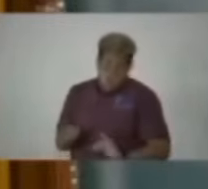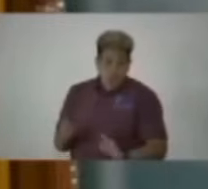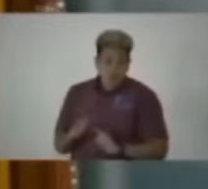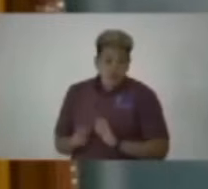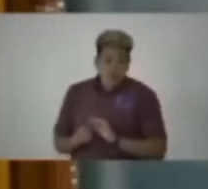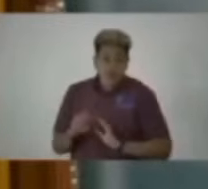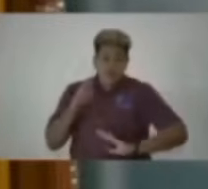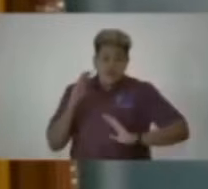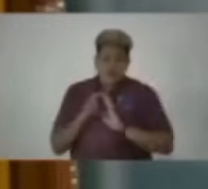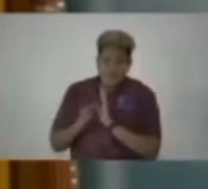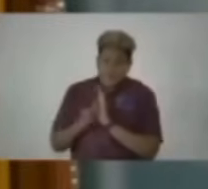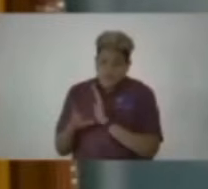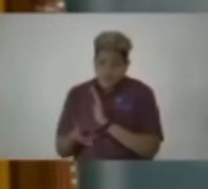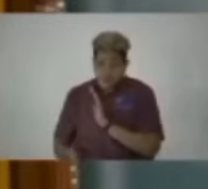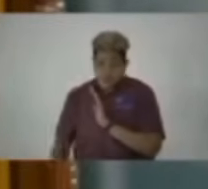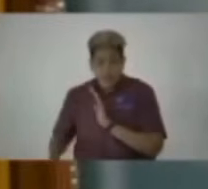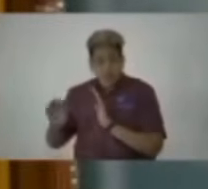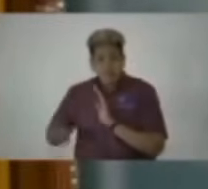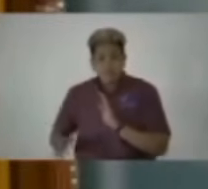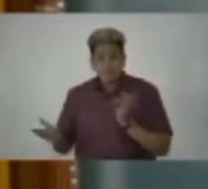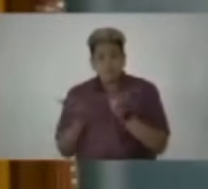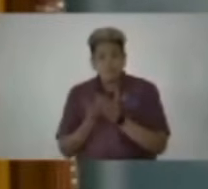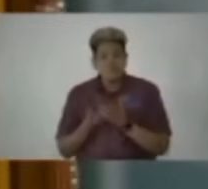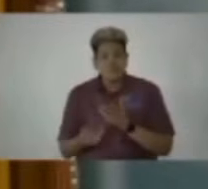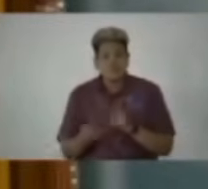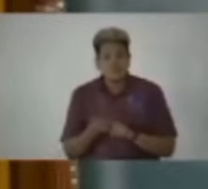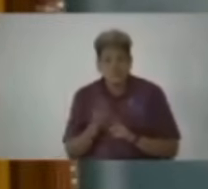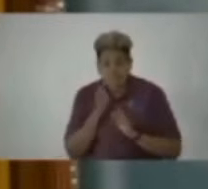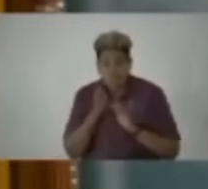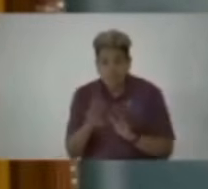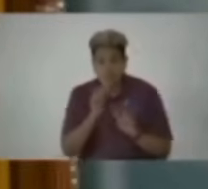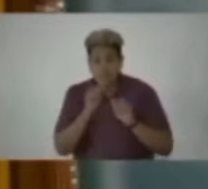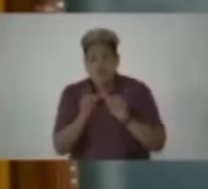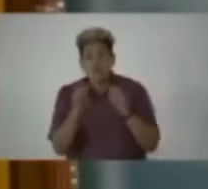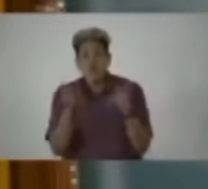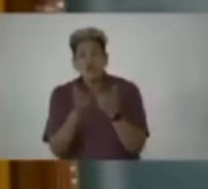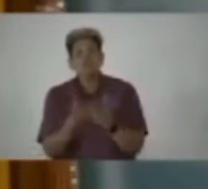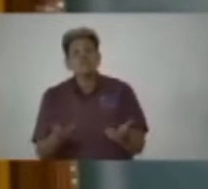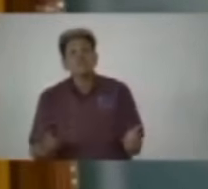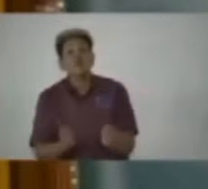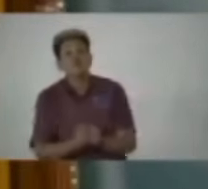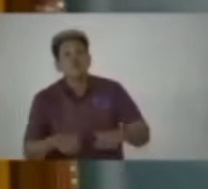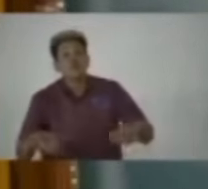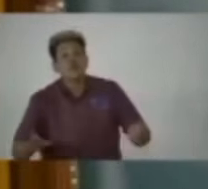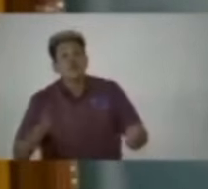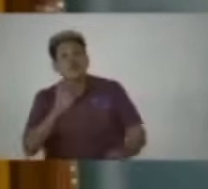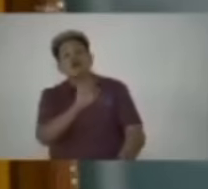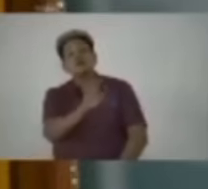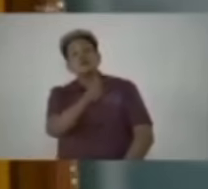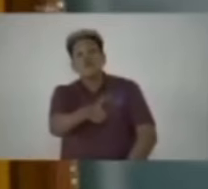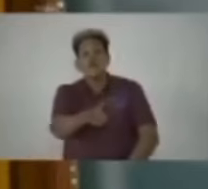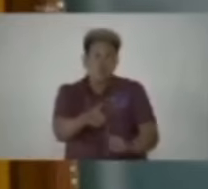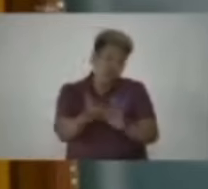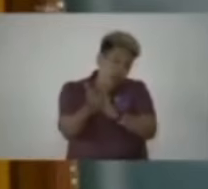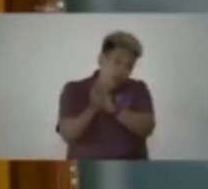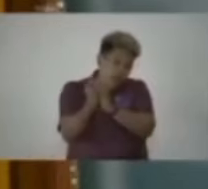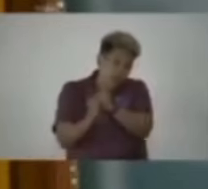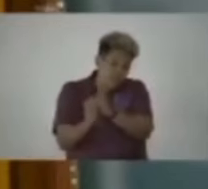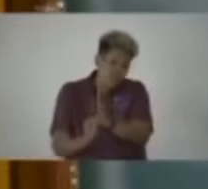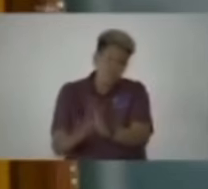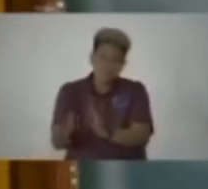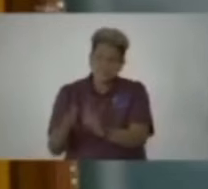the standing orders in a manner that is consistent with its own